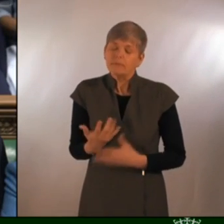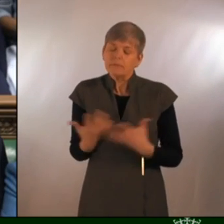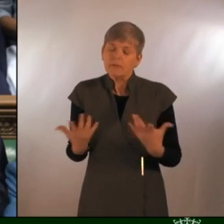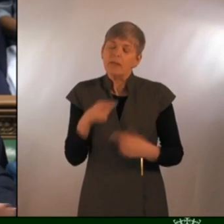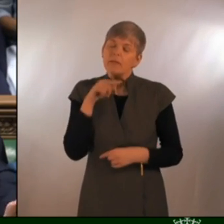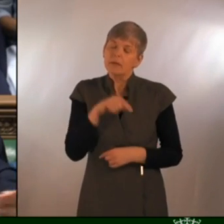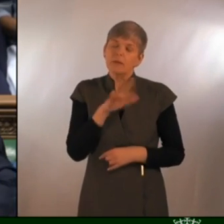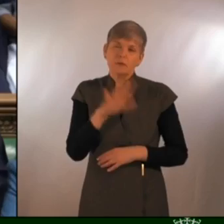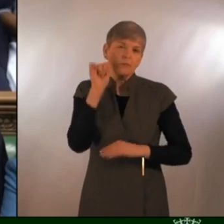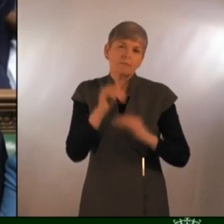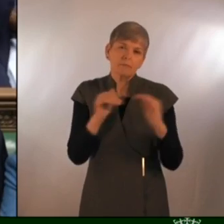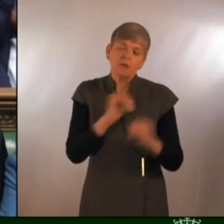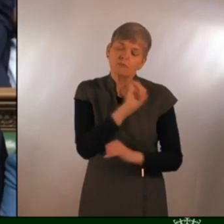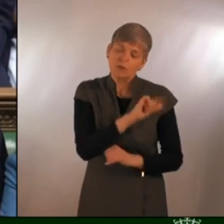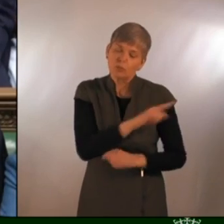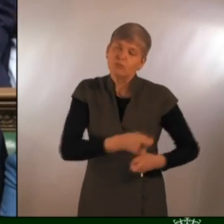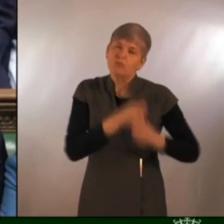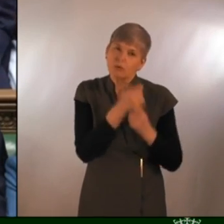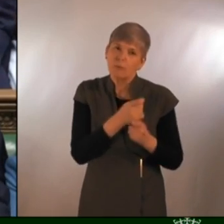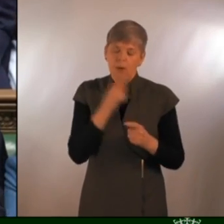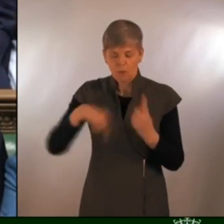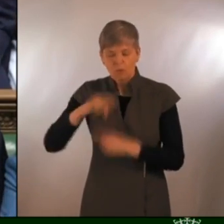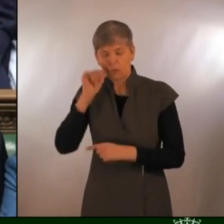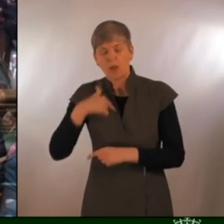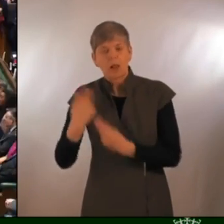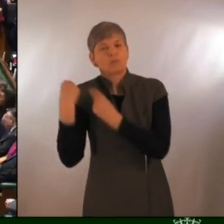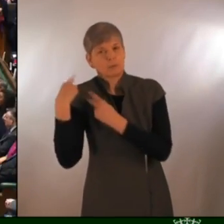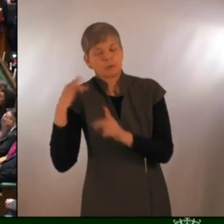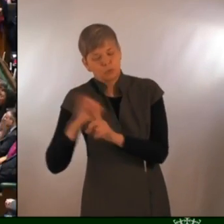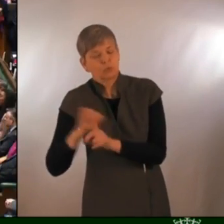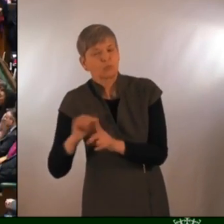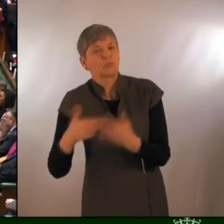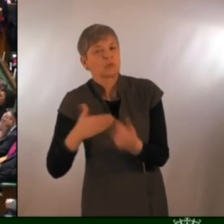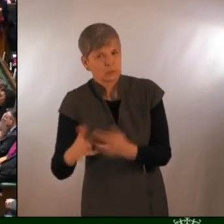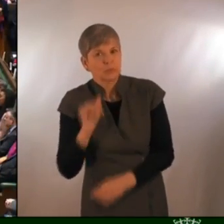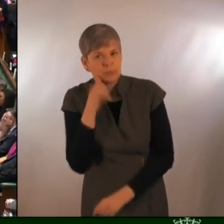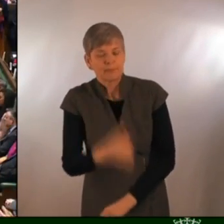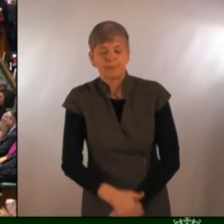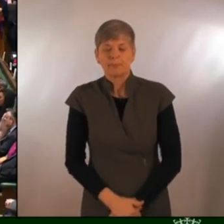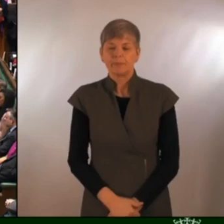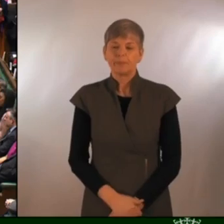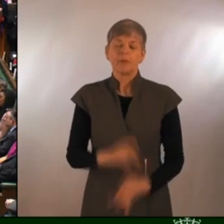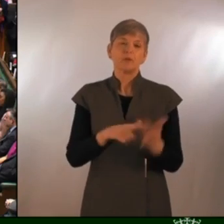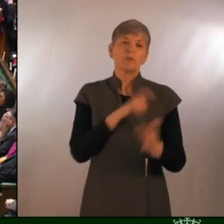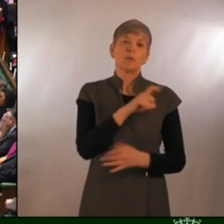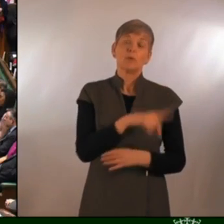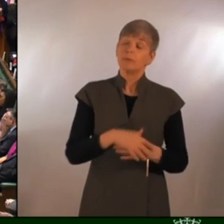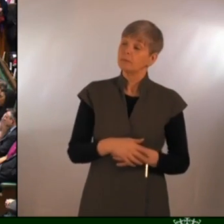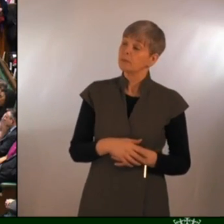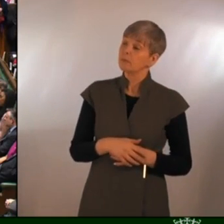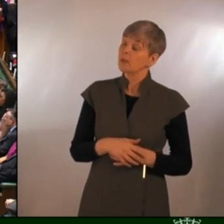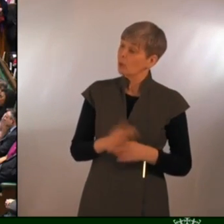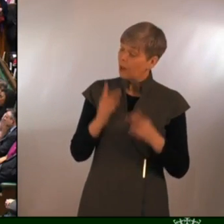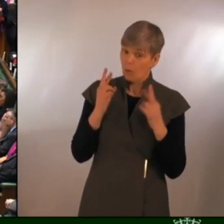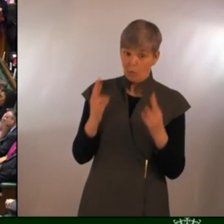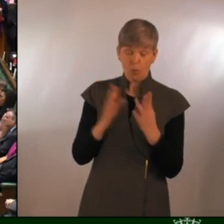injustice, and we will do everything that we can to rectify it. Jeremy Corbyn. Well, I would hope that means the Prime Minister is going